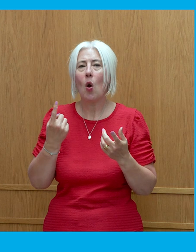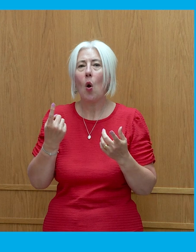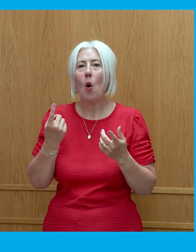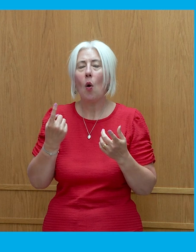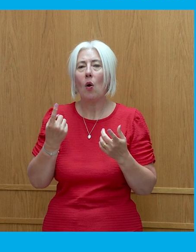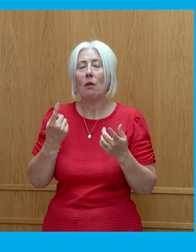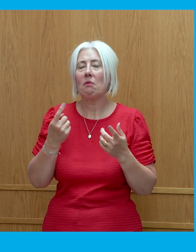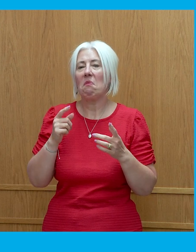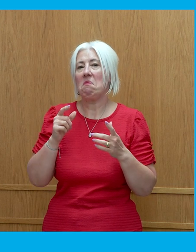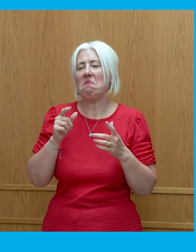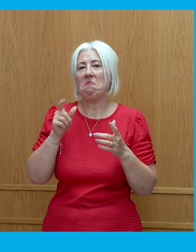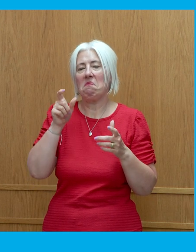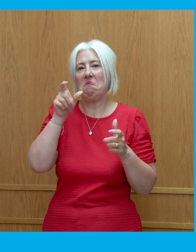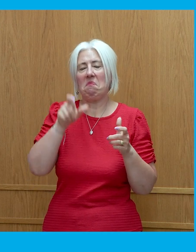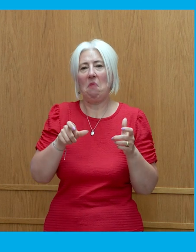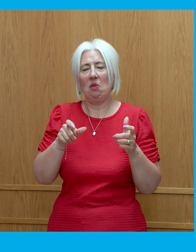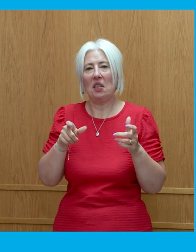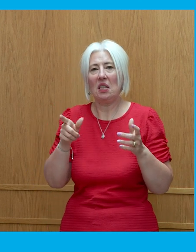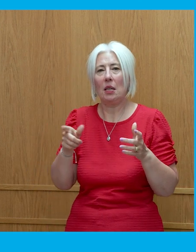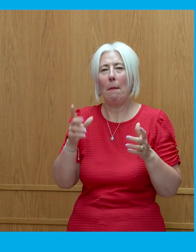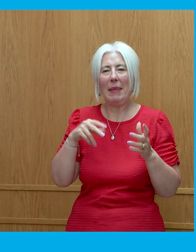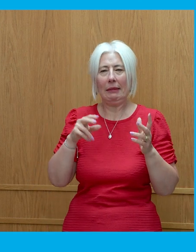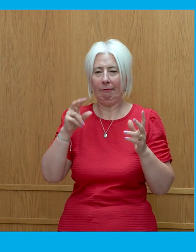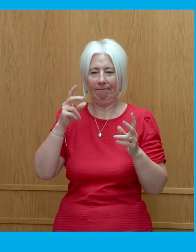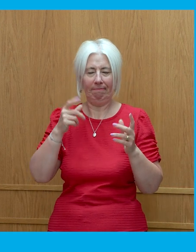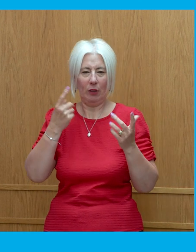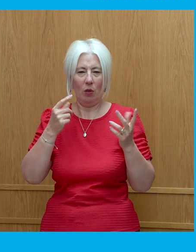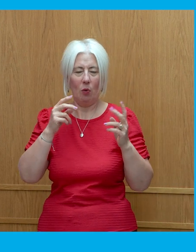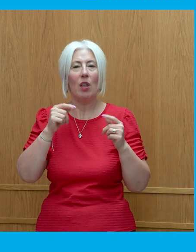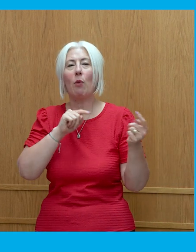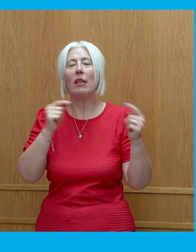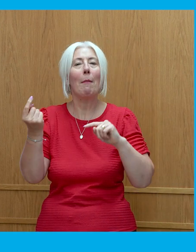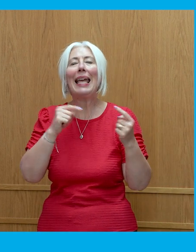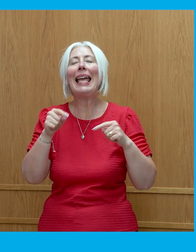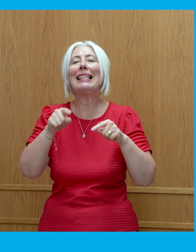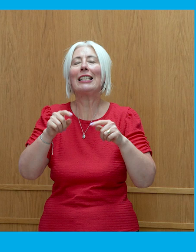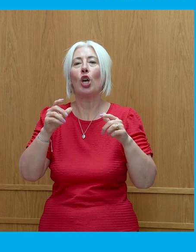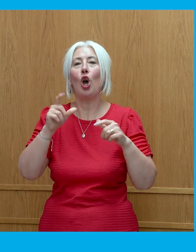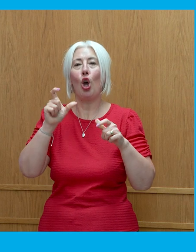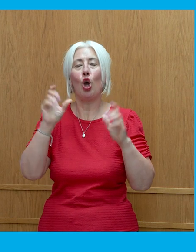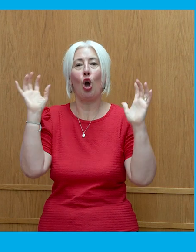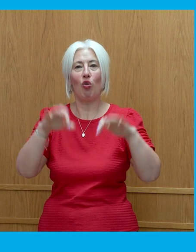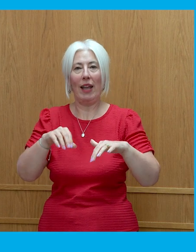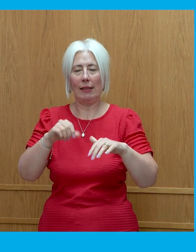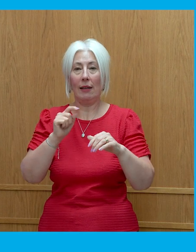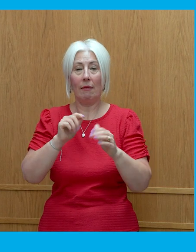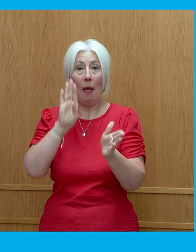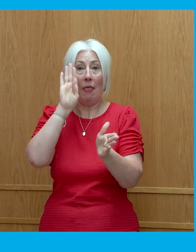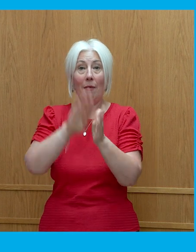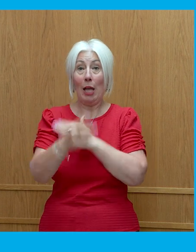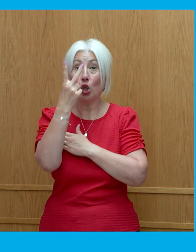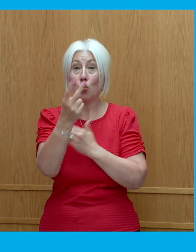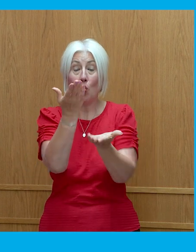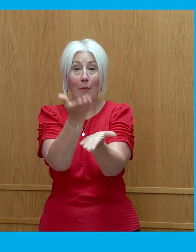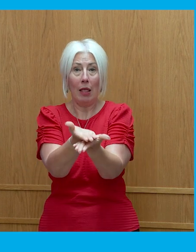It was Lauren Boebert was in an argument with someone, a debate on the floor. She's passed two bills, both of which were